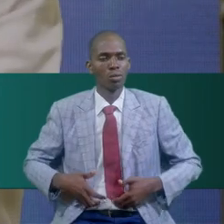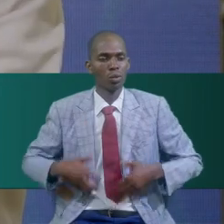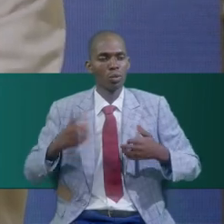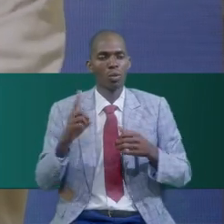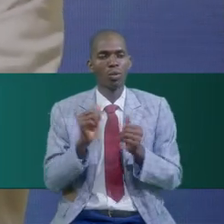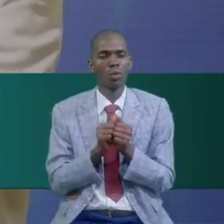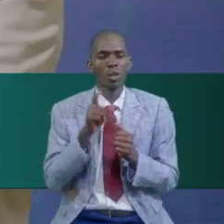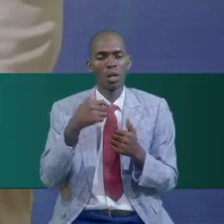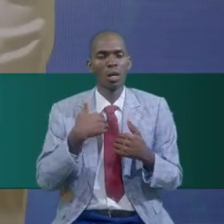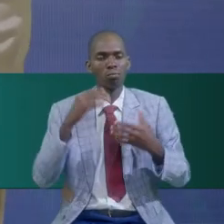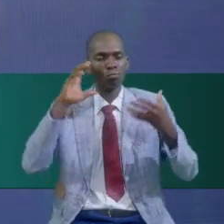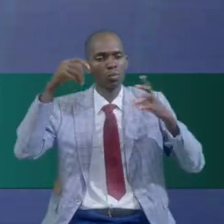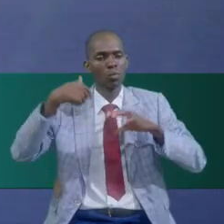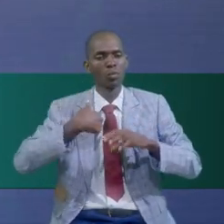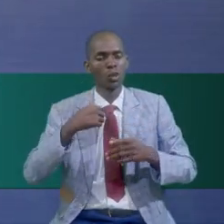and